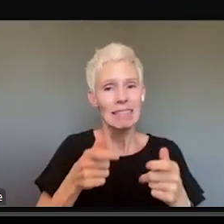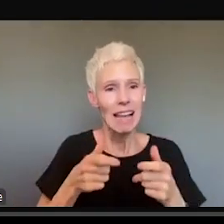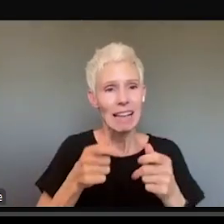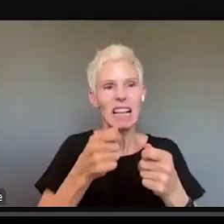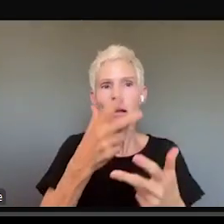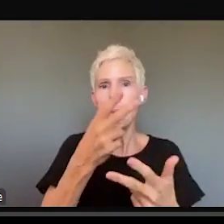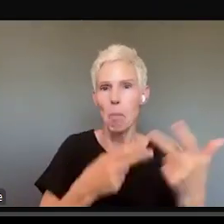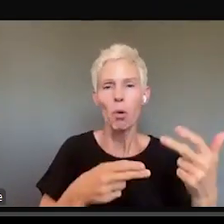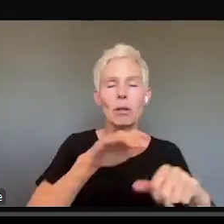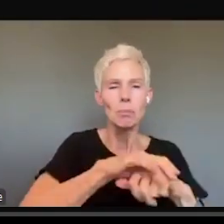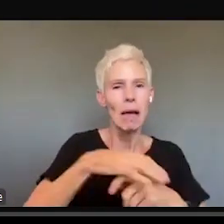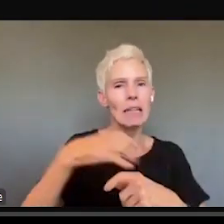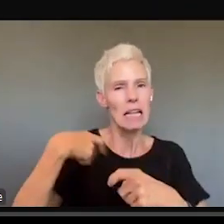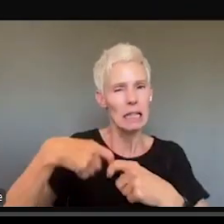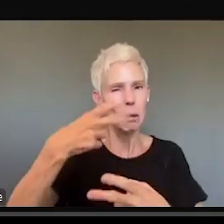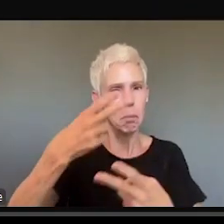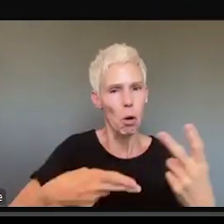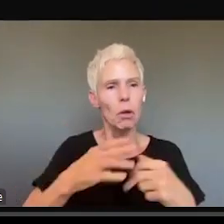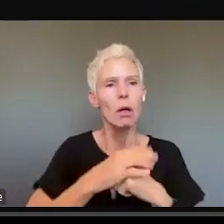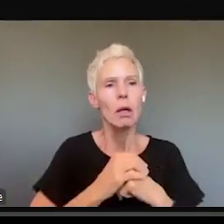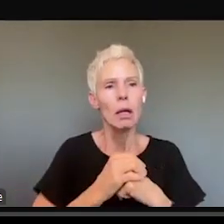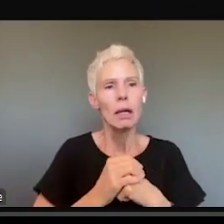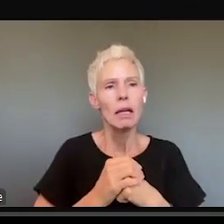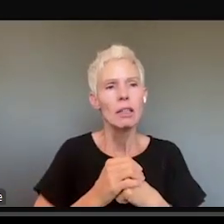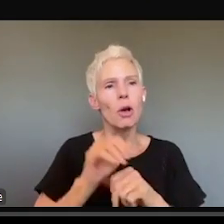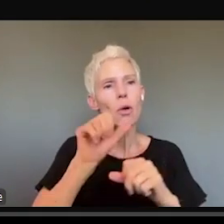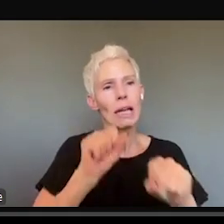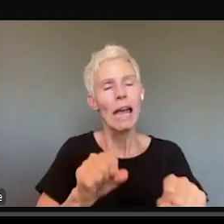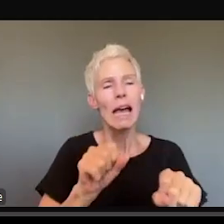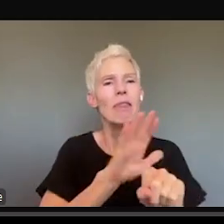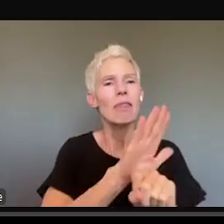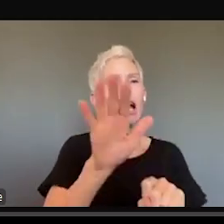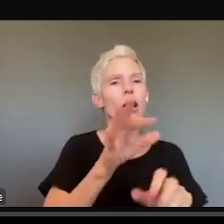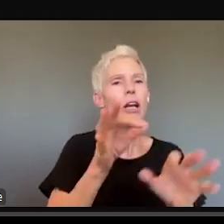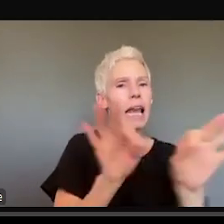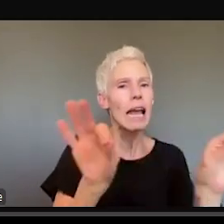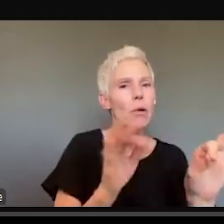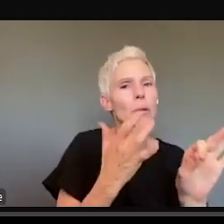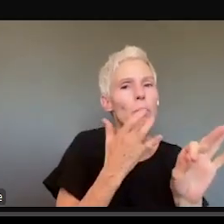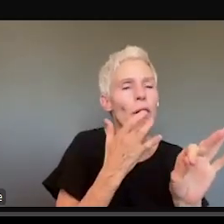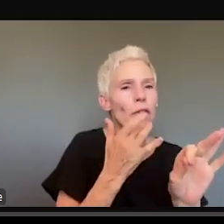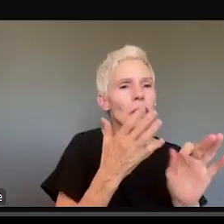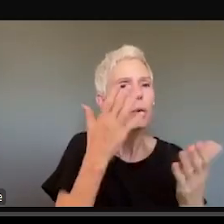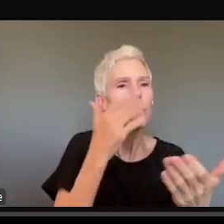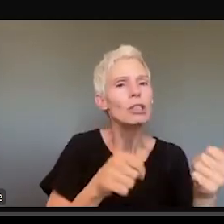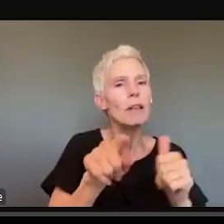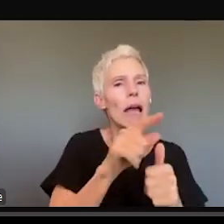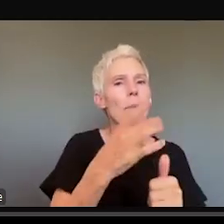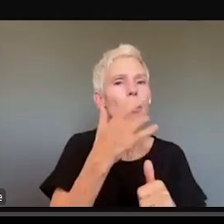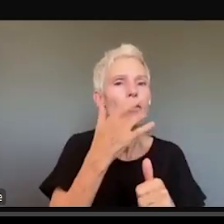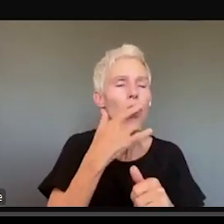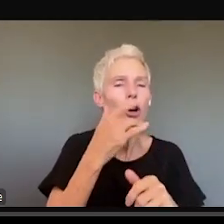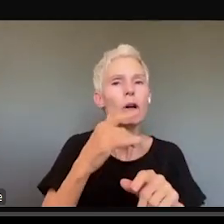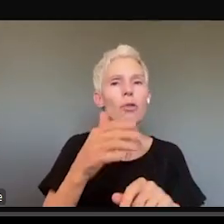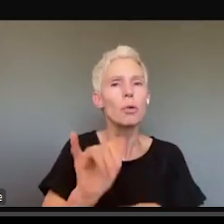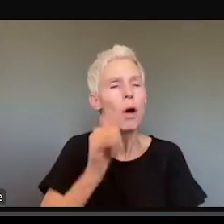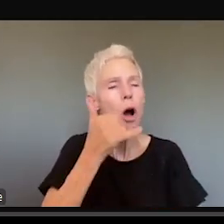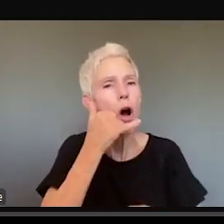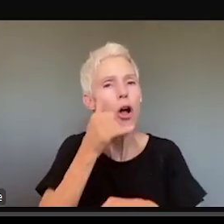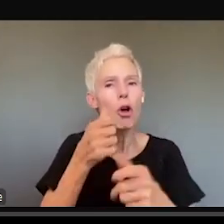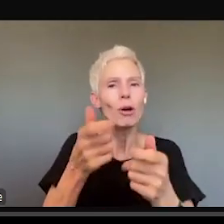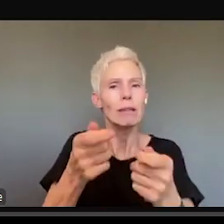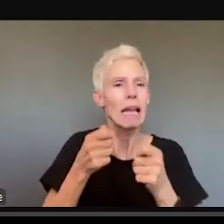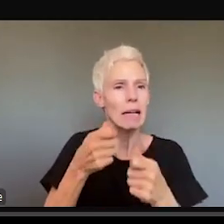English. So we're able to do the modality and language preference for our help seekers. In addition, we